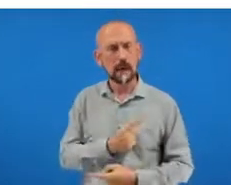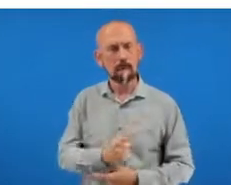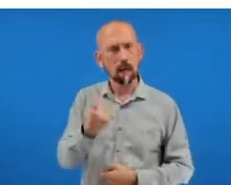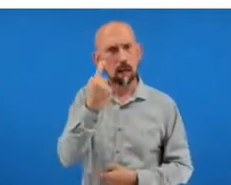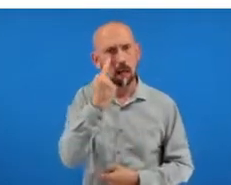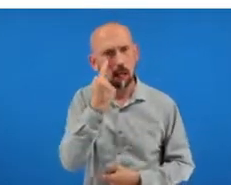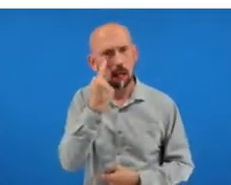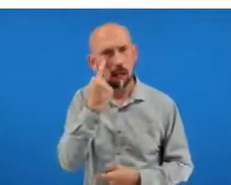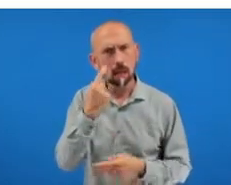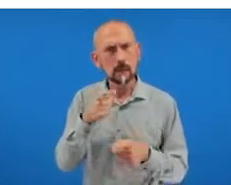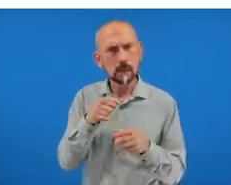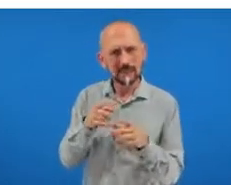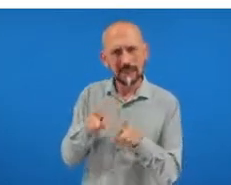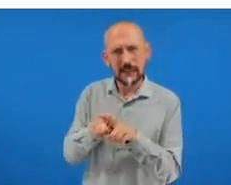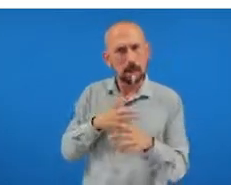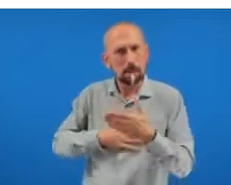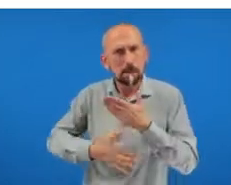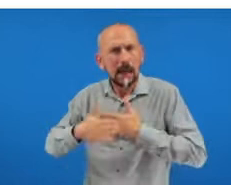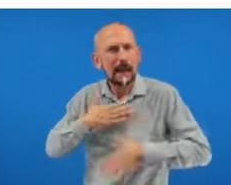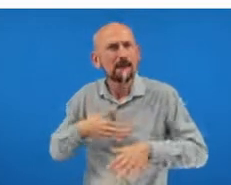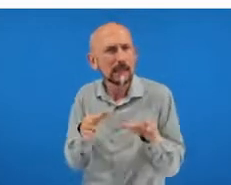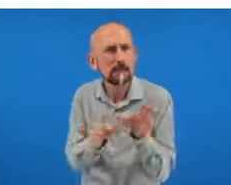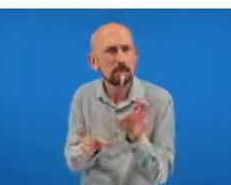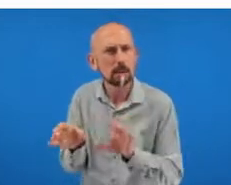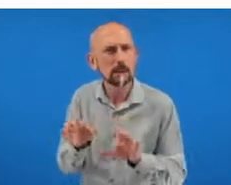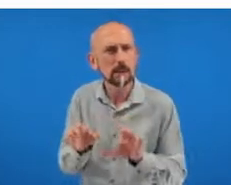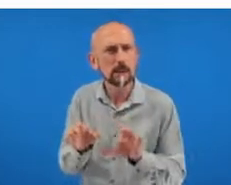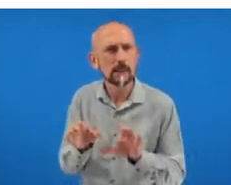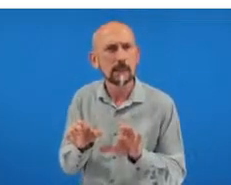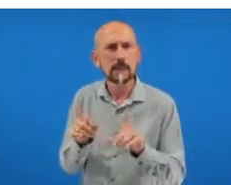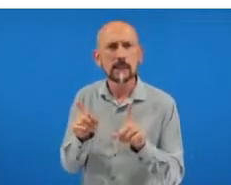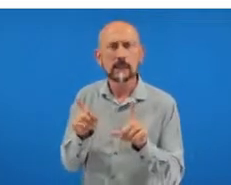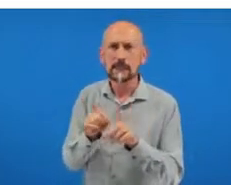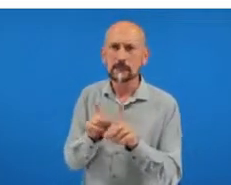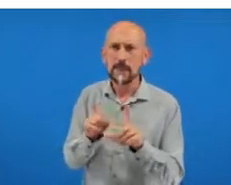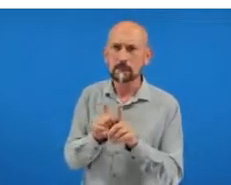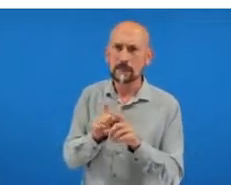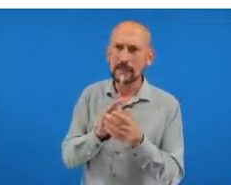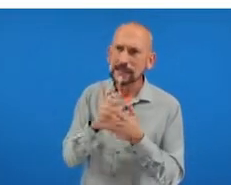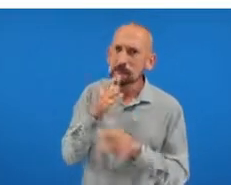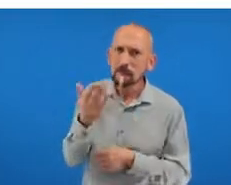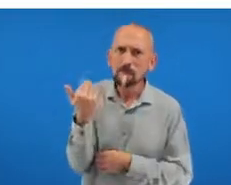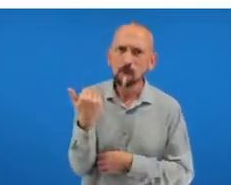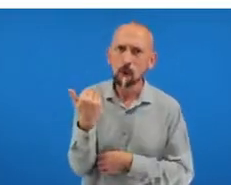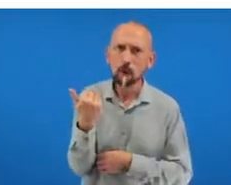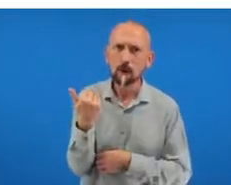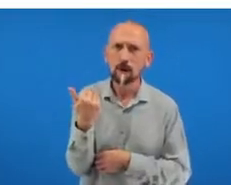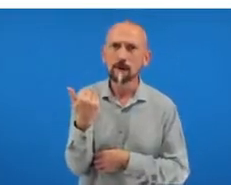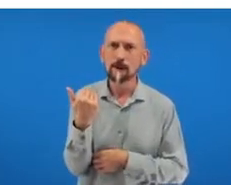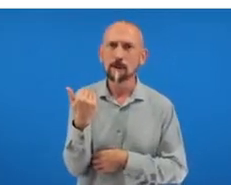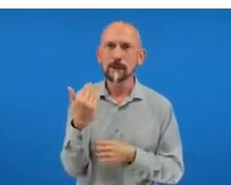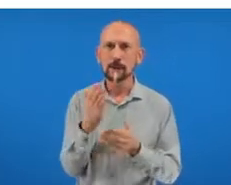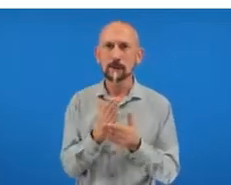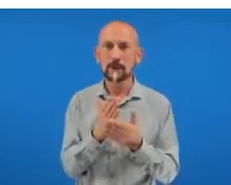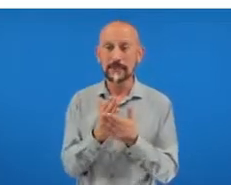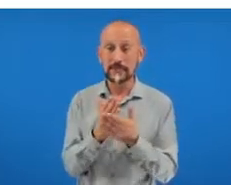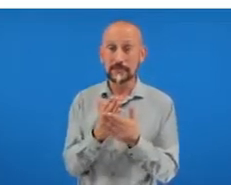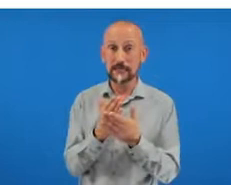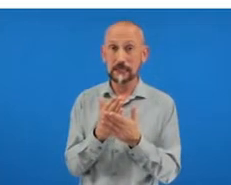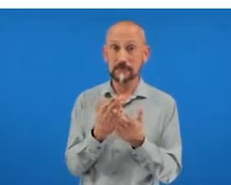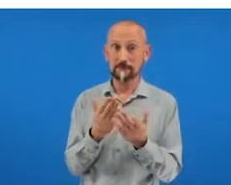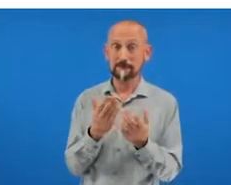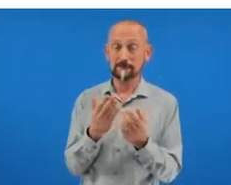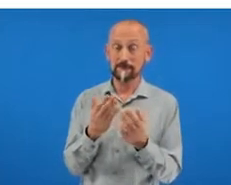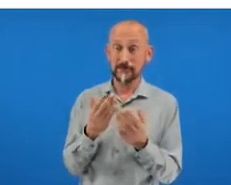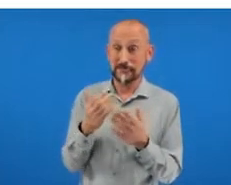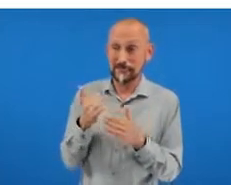those behavioral experiments, like Hannah said earlier, and realizing you can do a lot more than